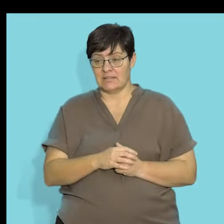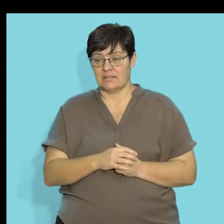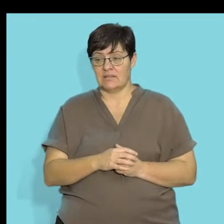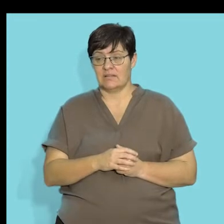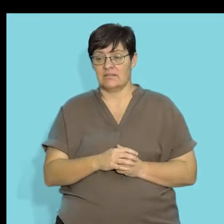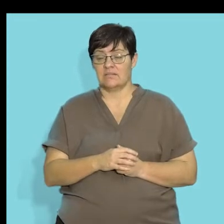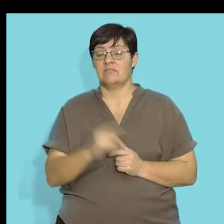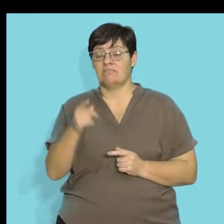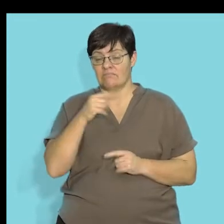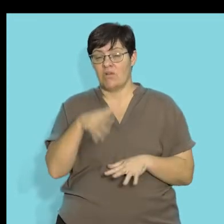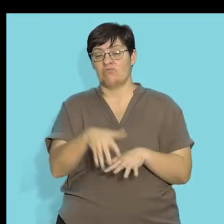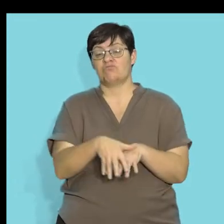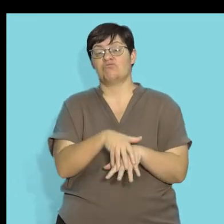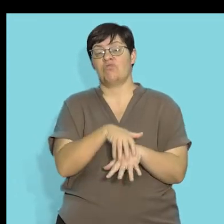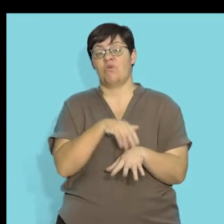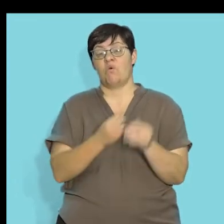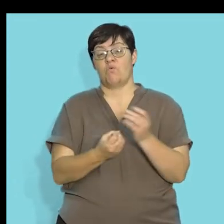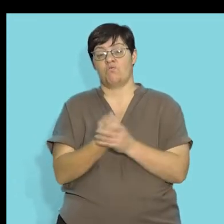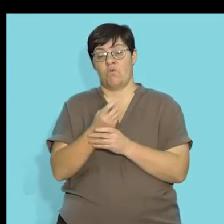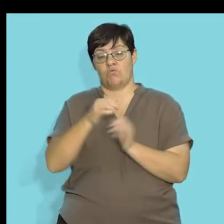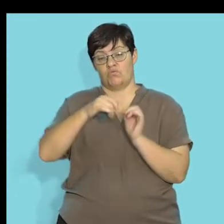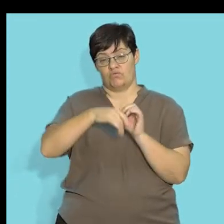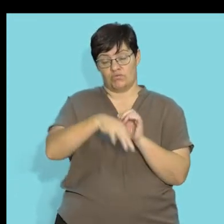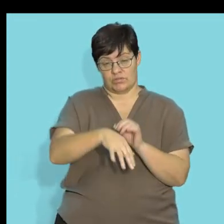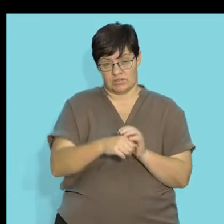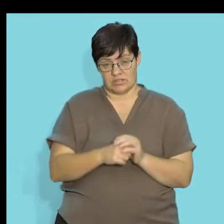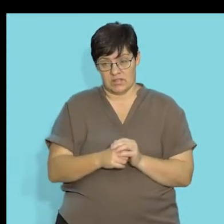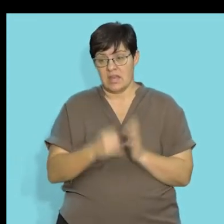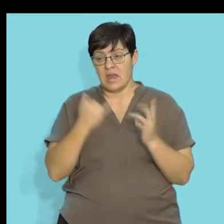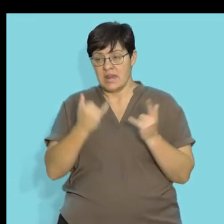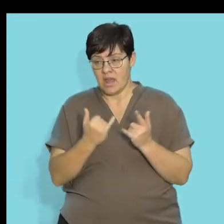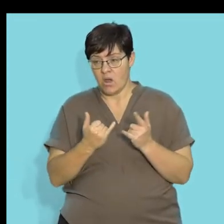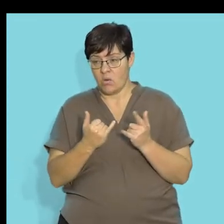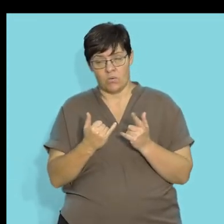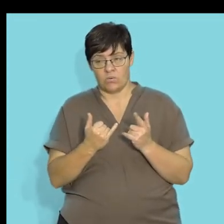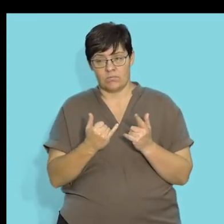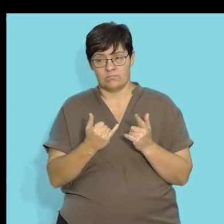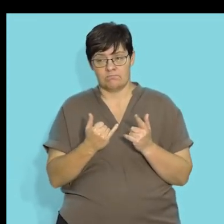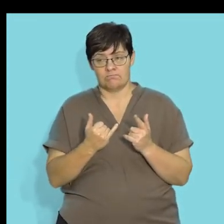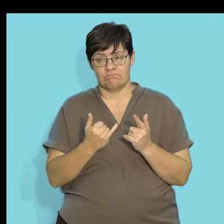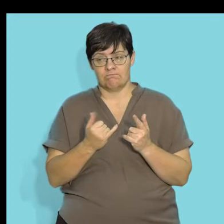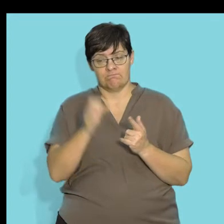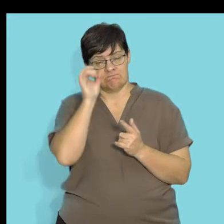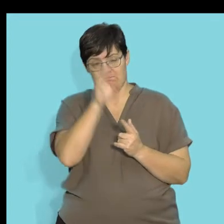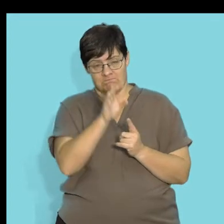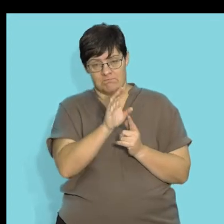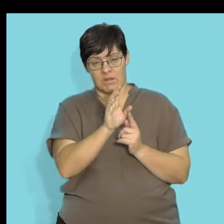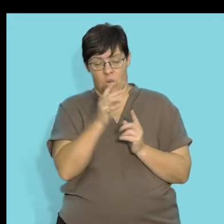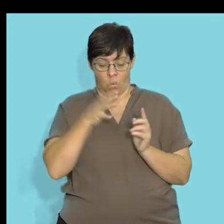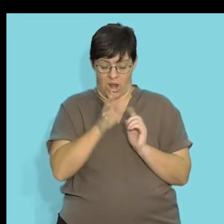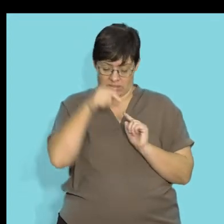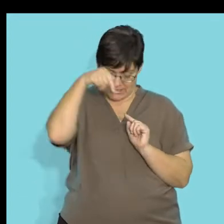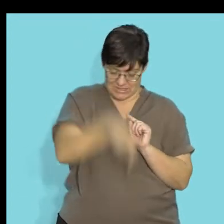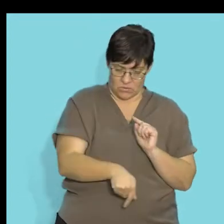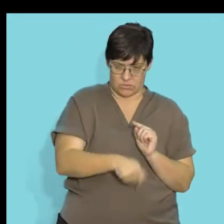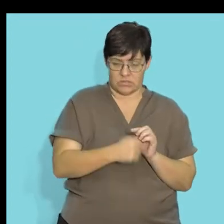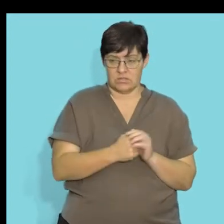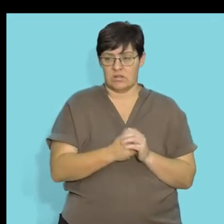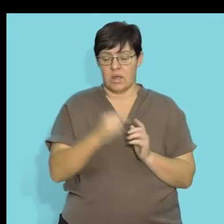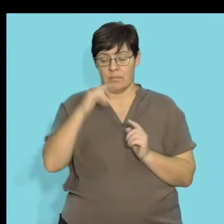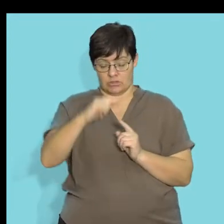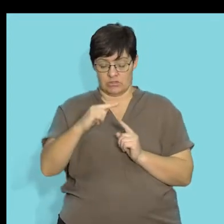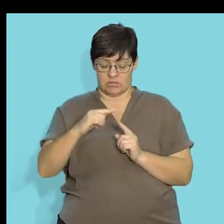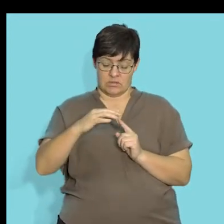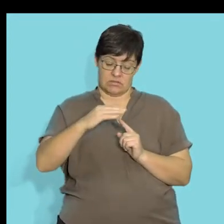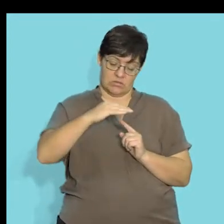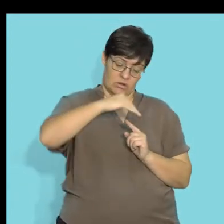auxins, they slows the growth in the roots, so that the roots begin to turn downward. So we see that the roots now